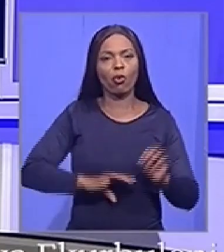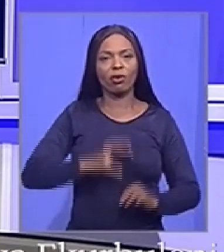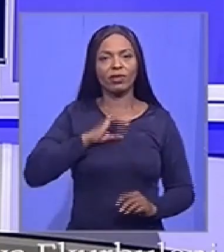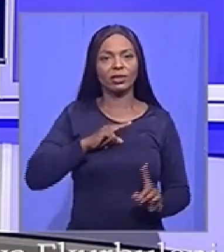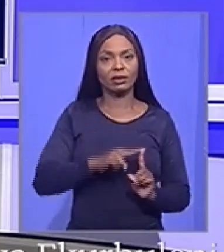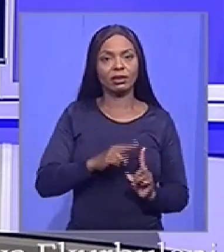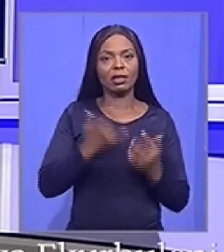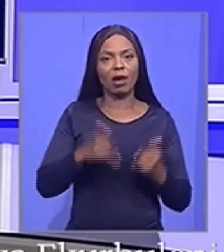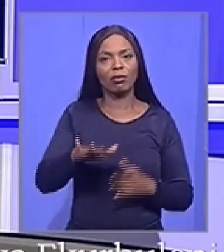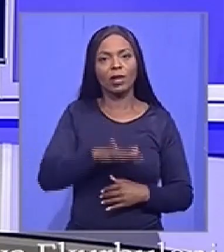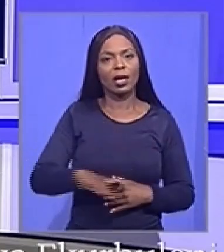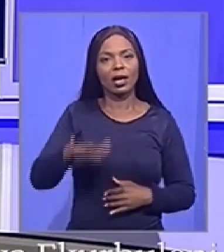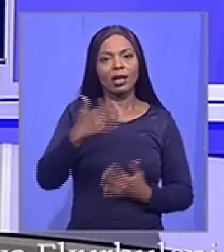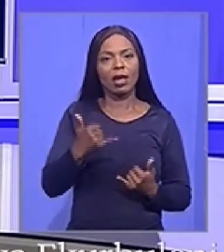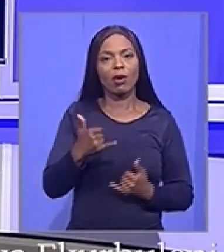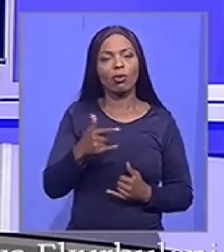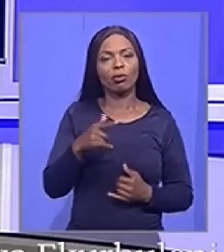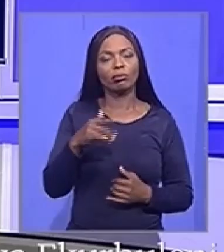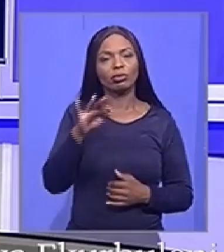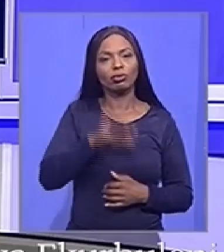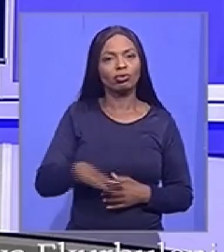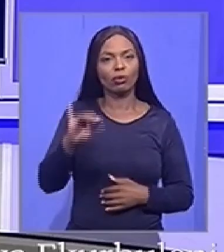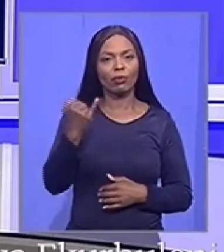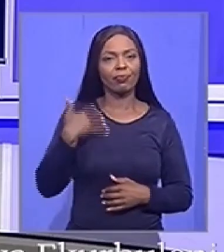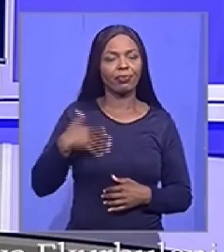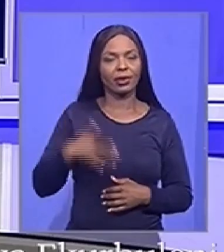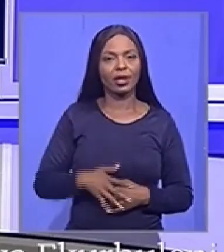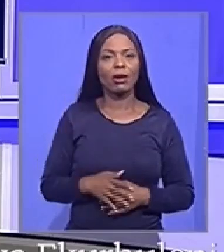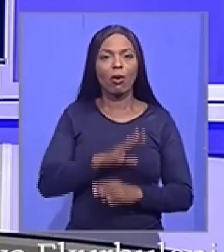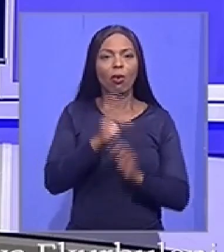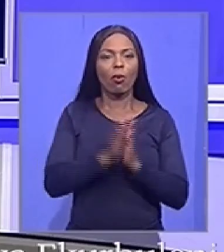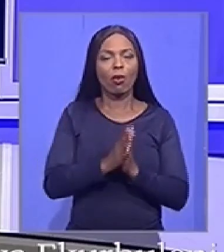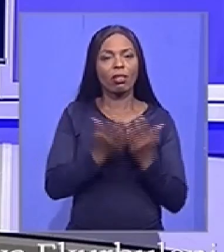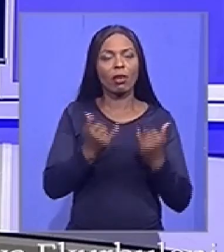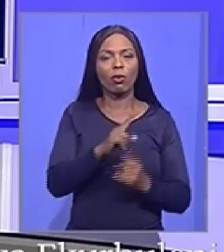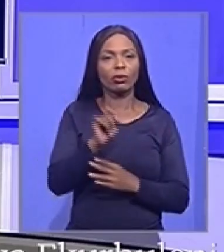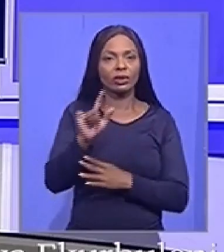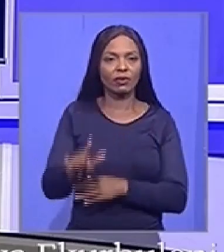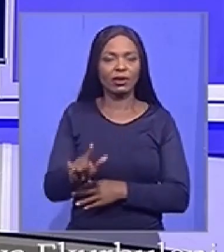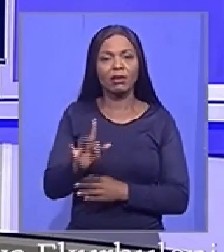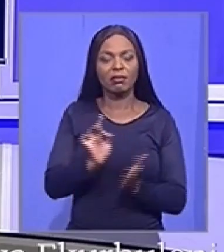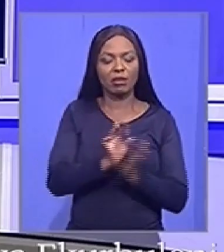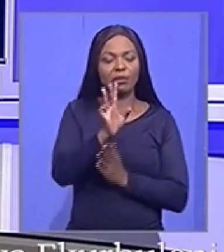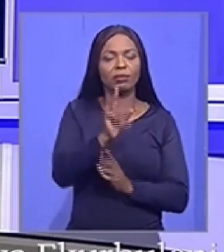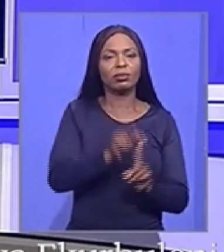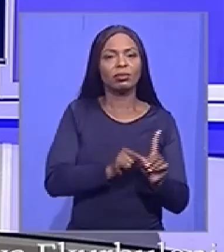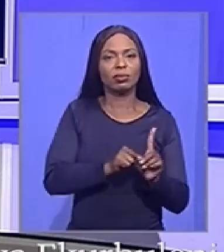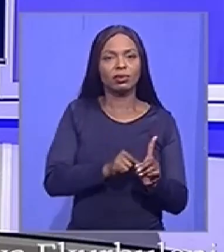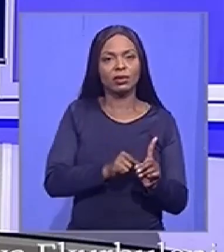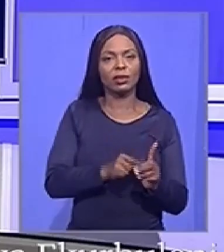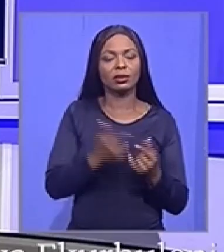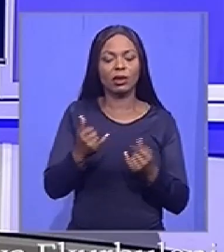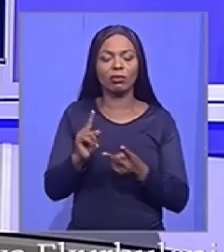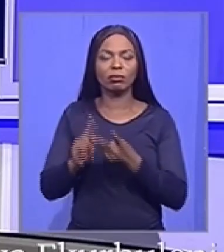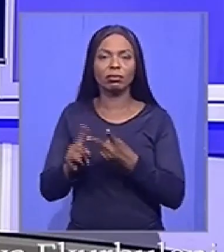jwa Johannesburg. Ba lekgotla ba le 47 ba voutetse go ntsha Ngodwana mo maemong mme ba